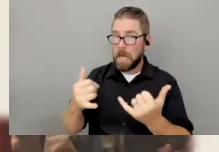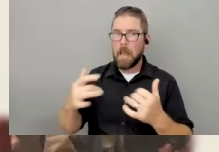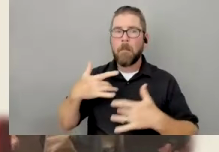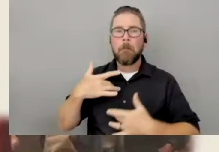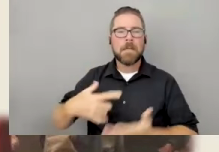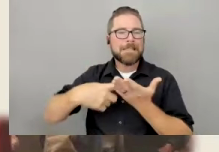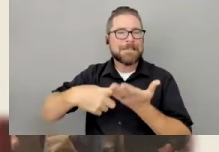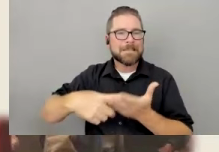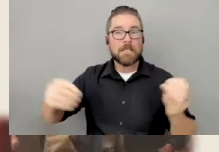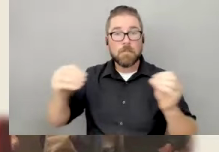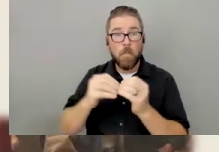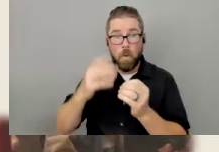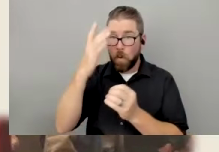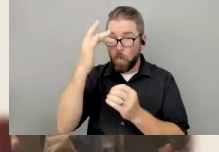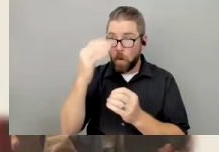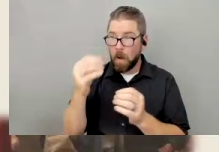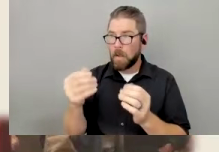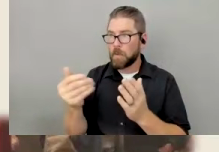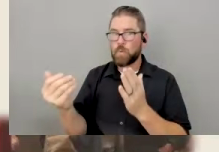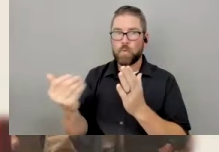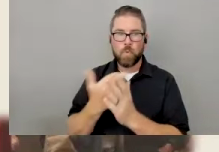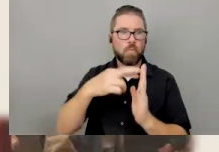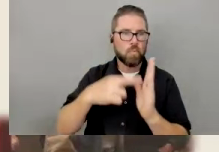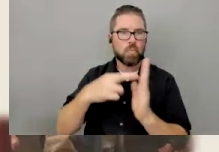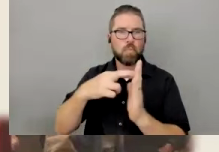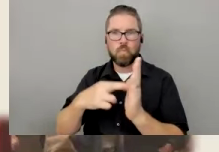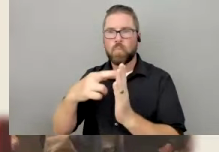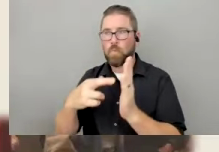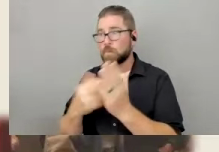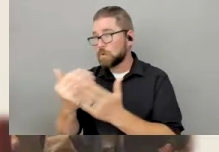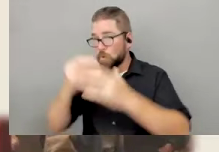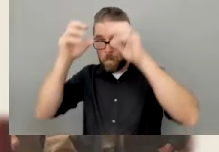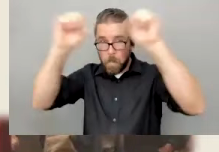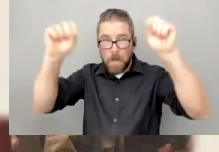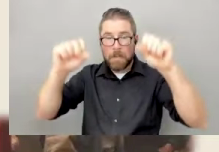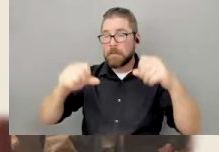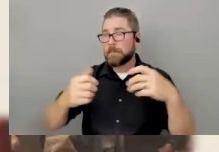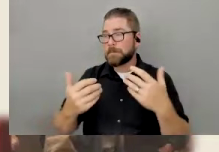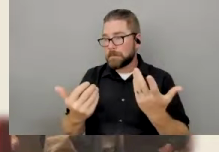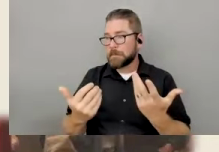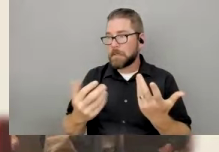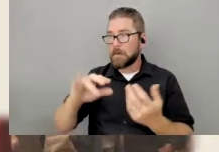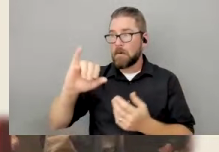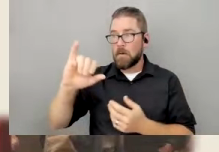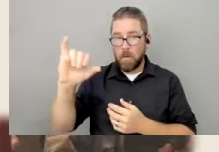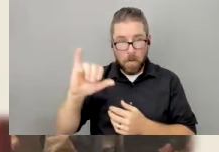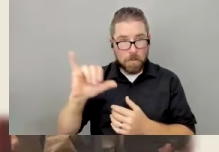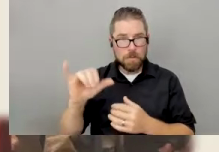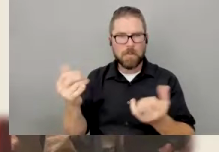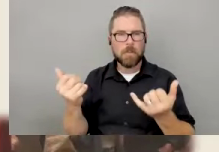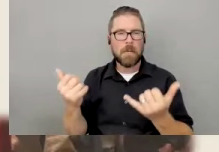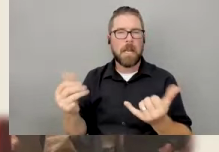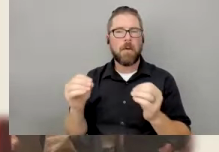come out every time we have a new president or administration. There's also increased awareness, there's like media attention. Also, there's